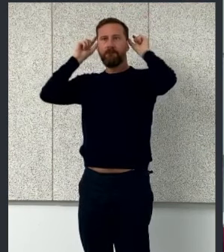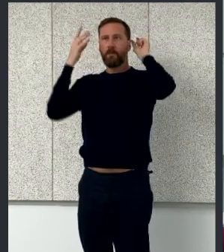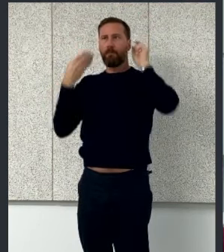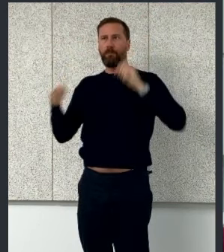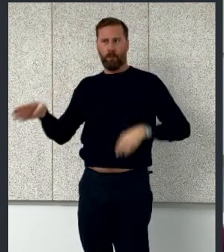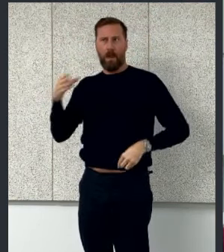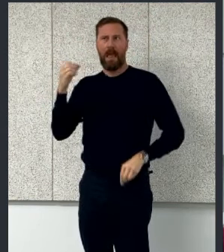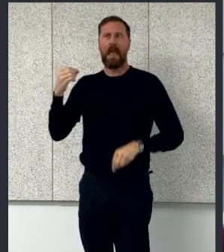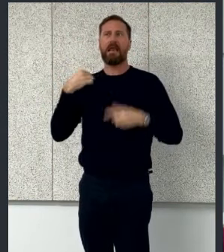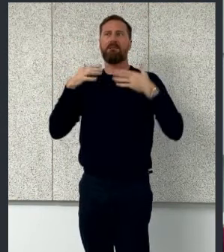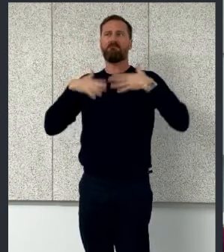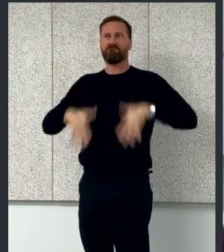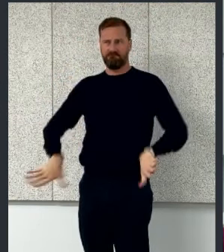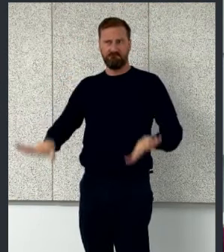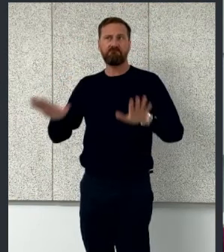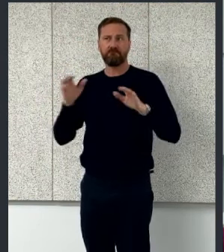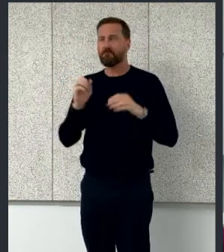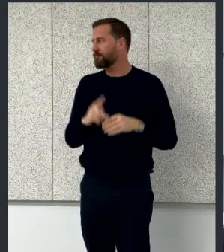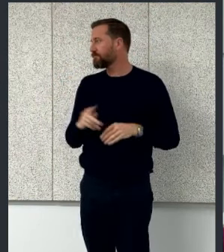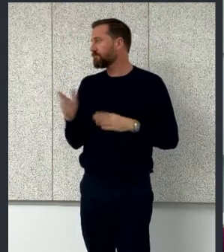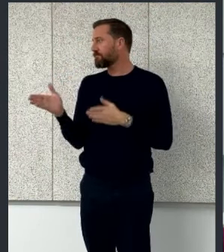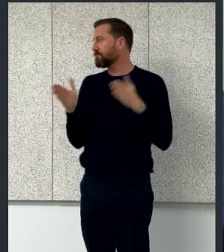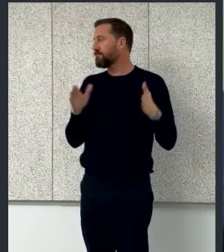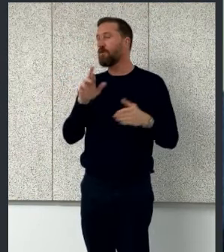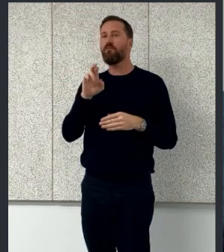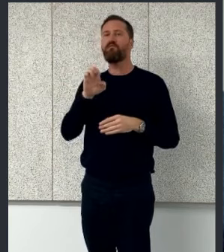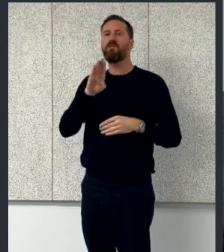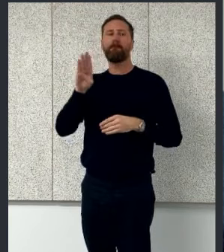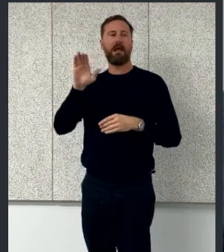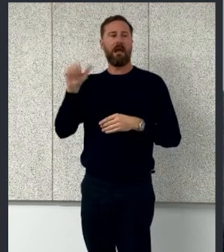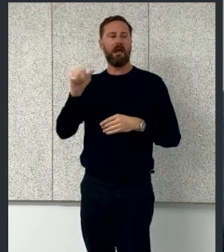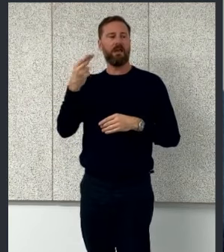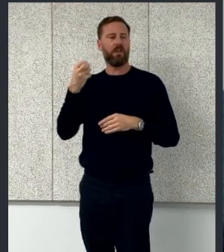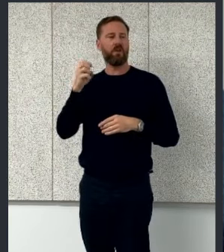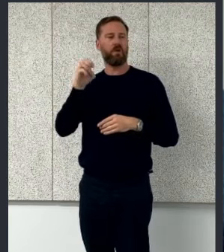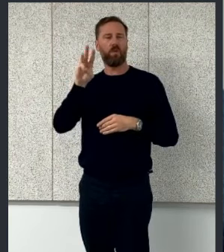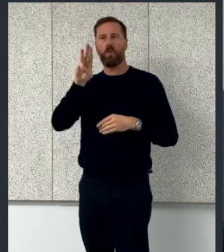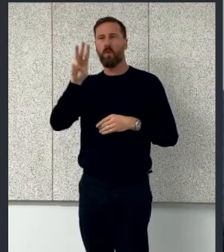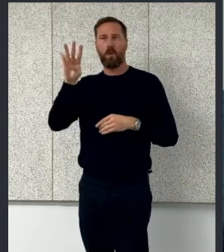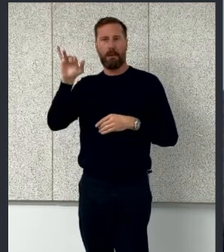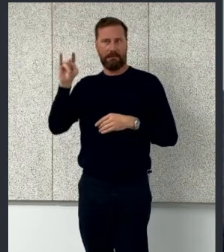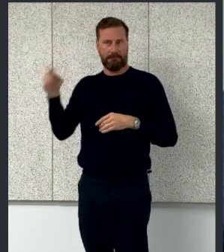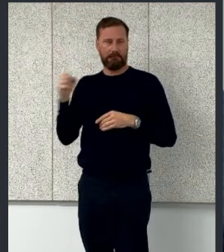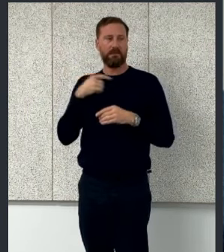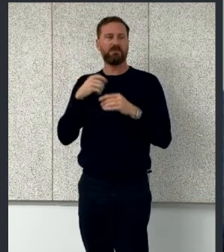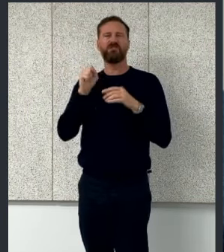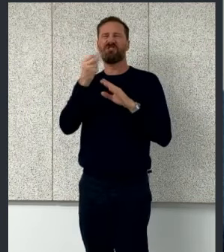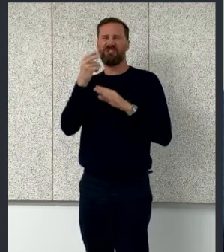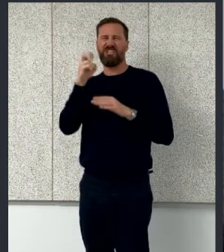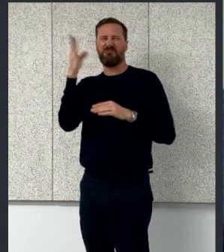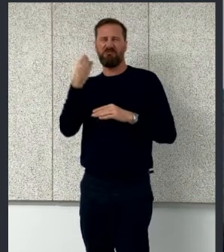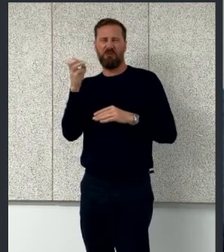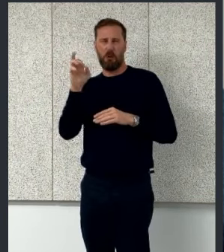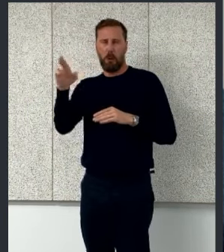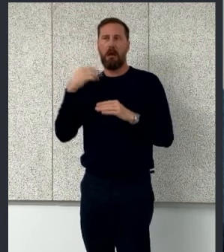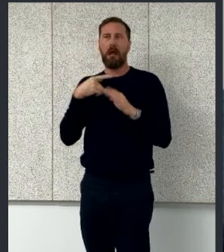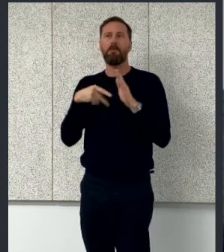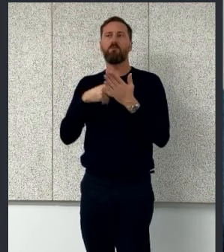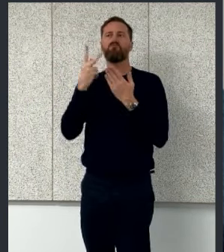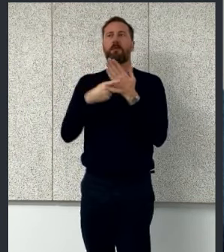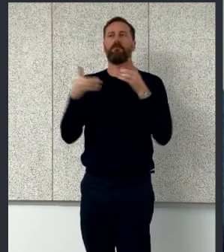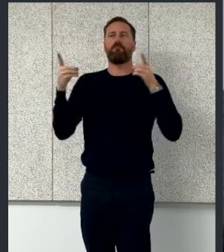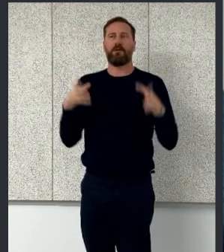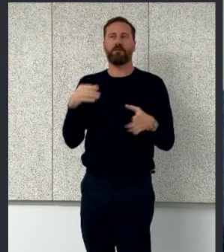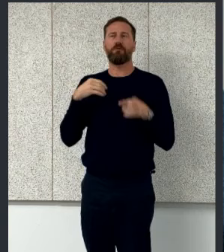Hi, I'm Rebecca Hewitt, she, her pronouns. I'm the program director at the Schubert Foundation. I'm a white woman, long